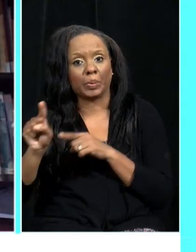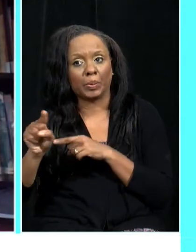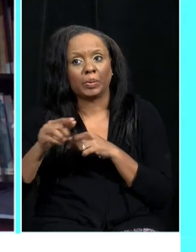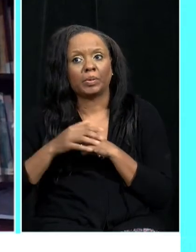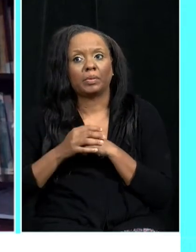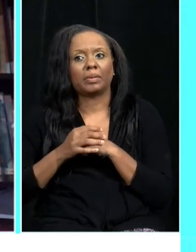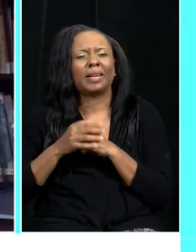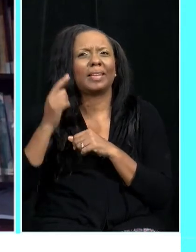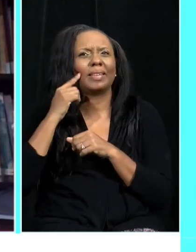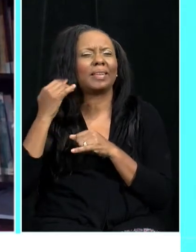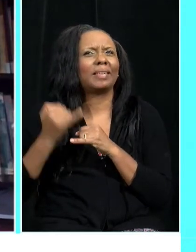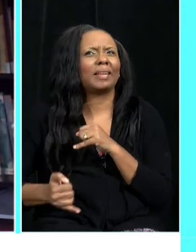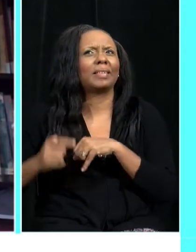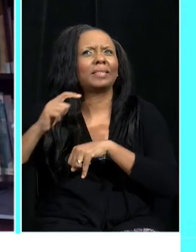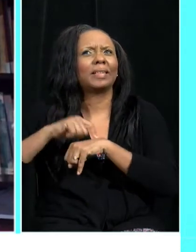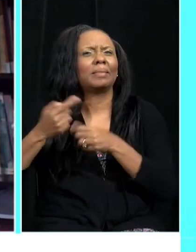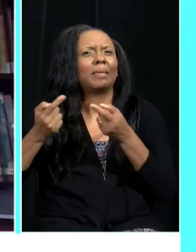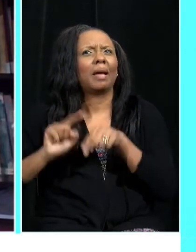was in 2002,